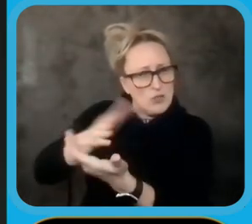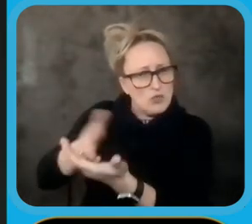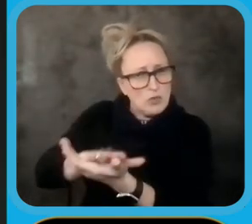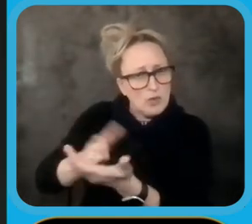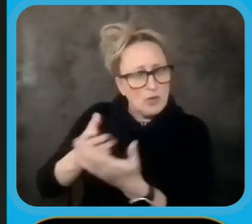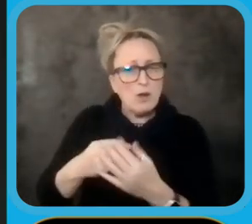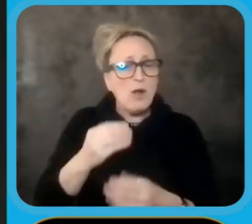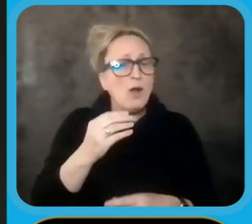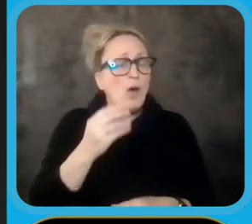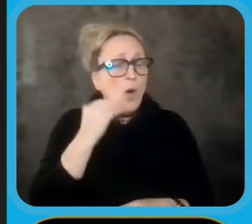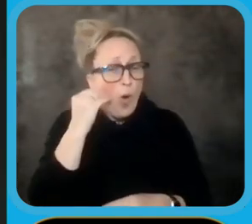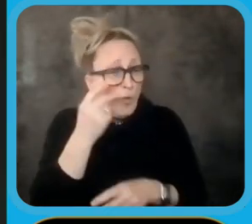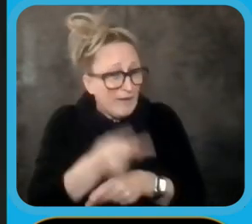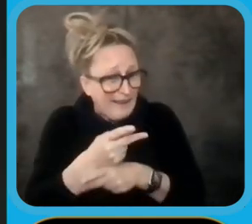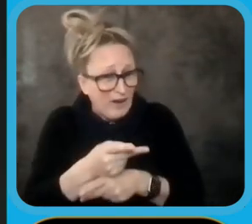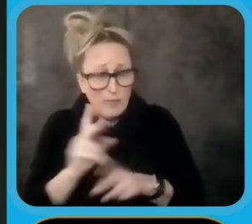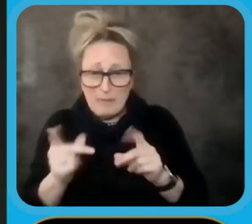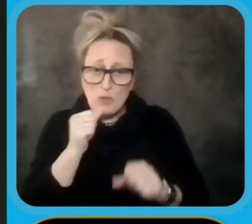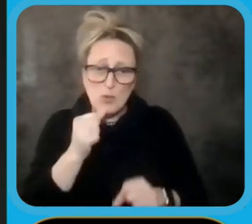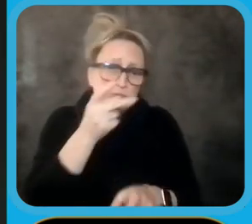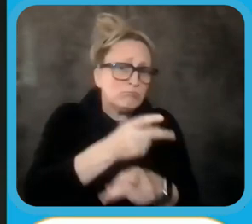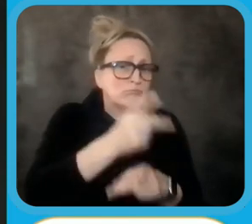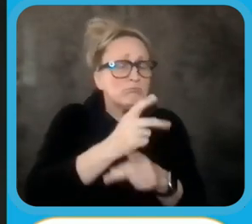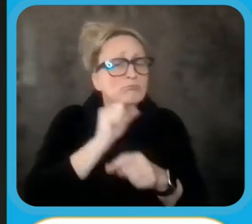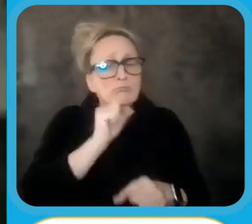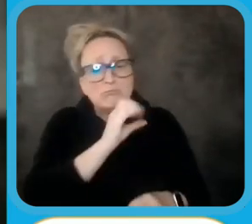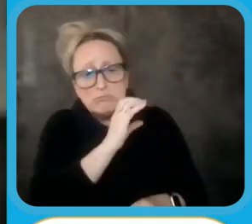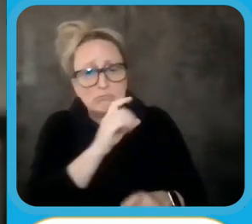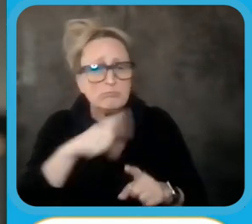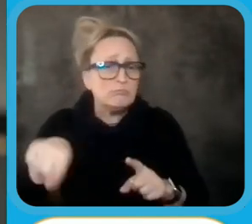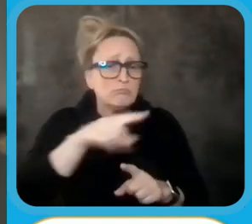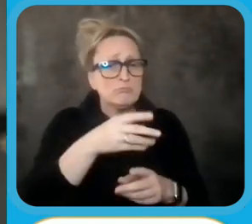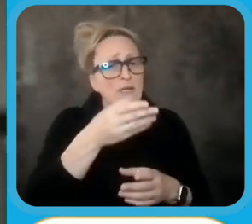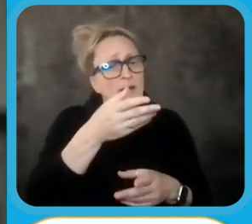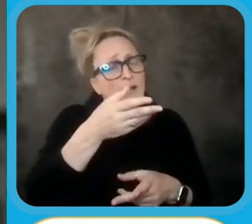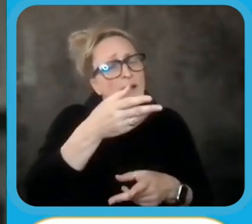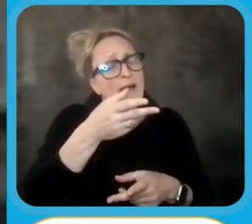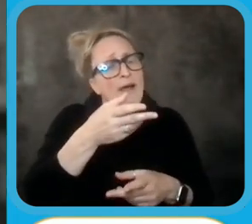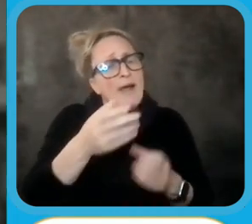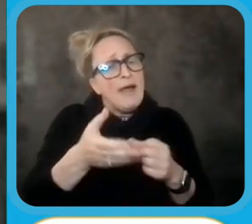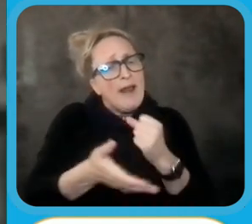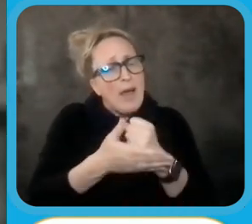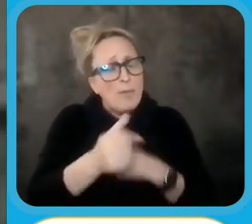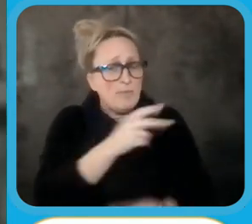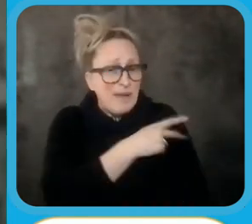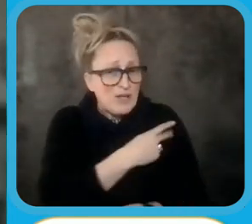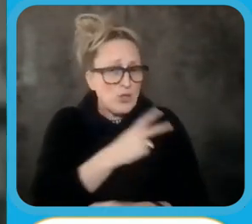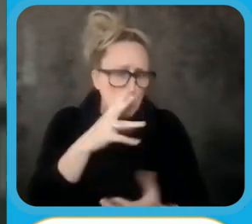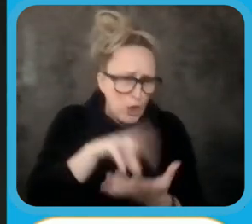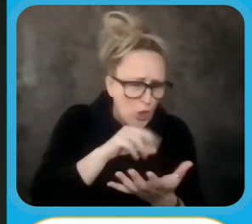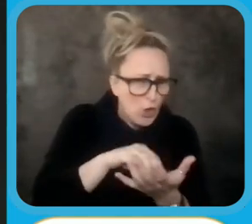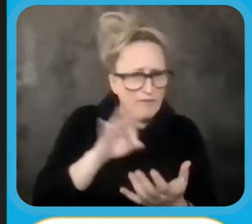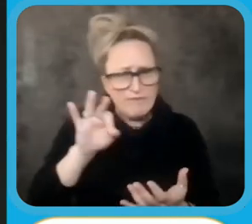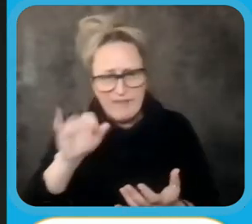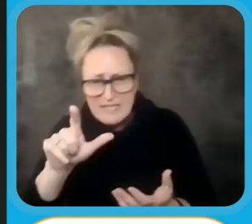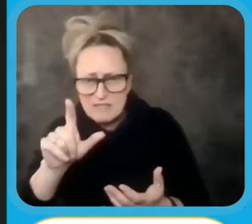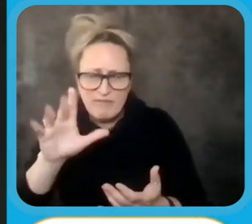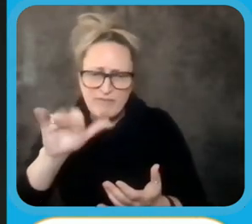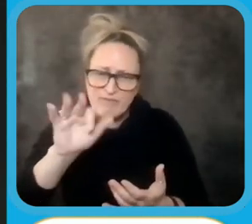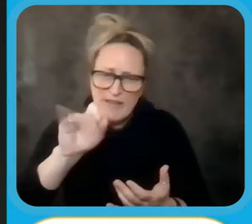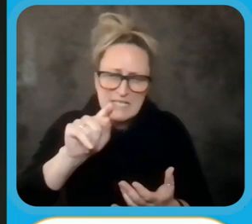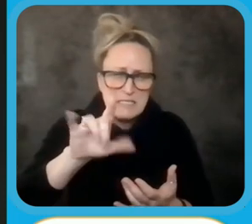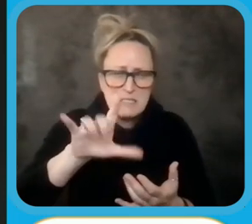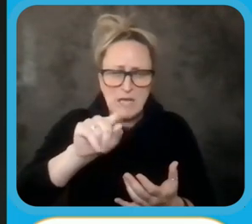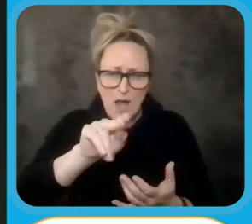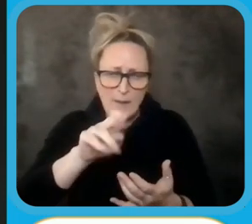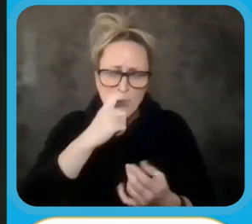care workers who took care of our elderly relatives and helped their patients learn FaceTime so they could see their loved ones. Some even